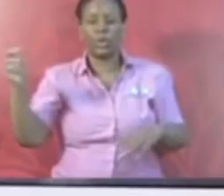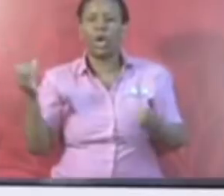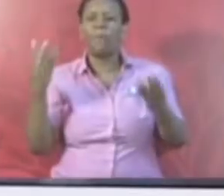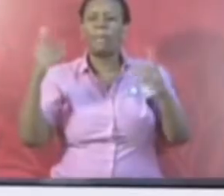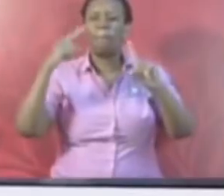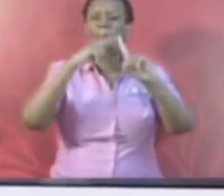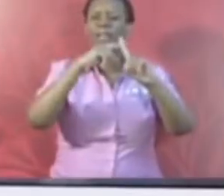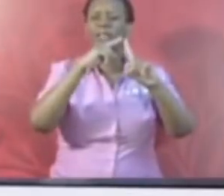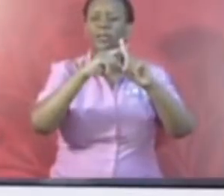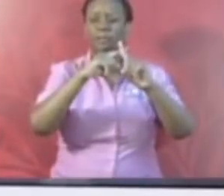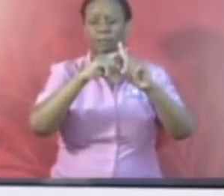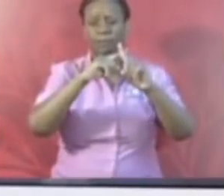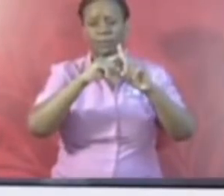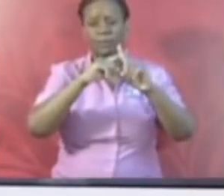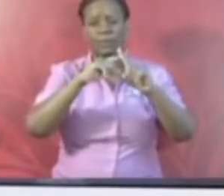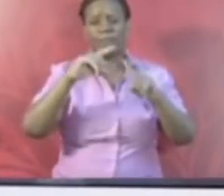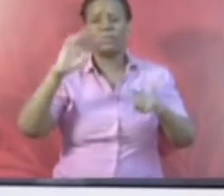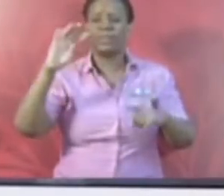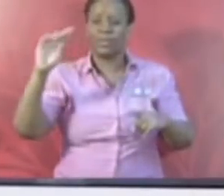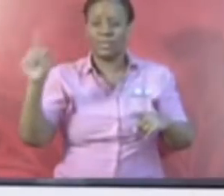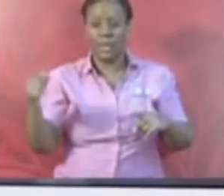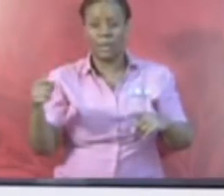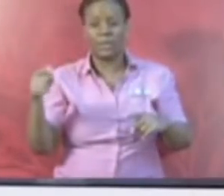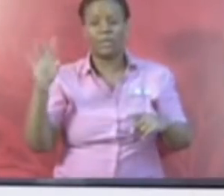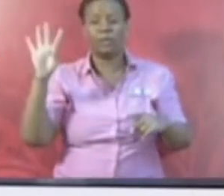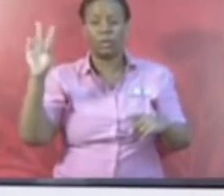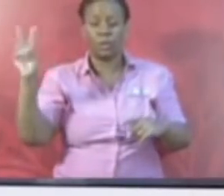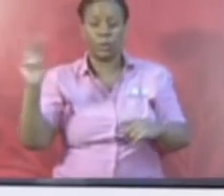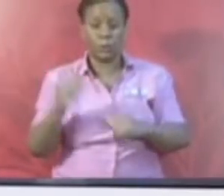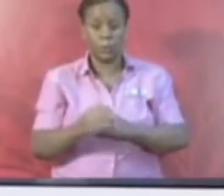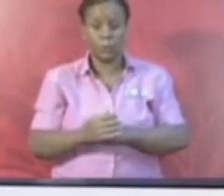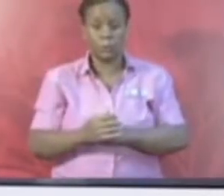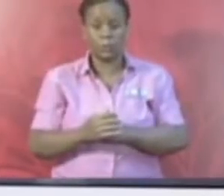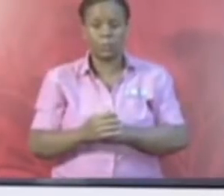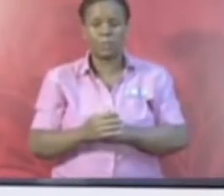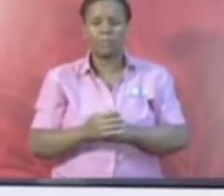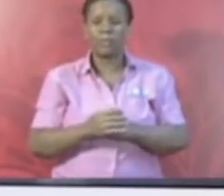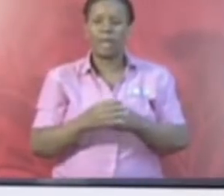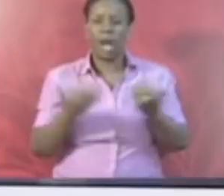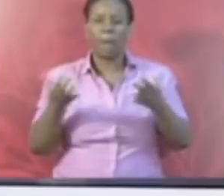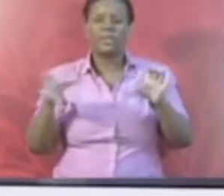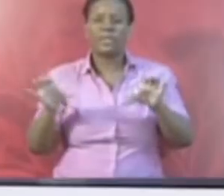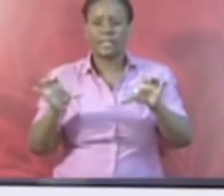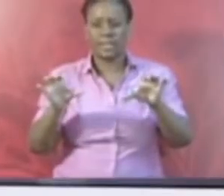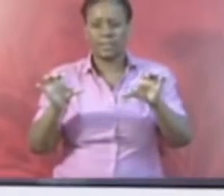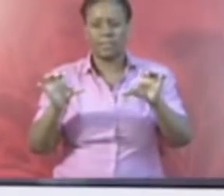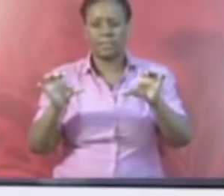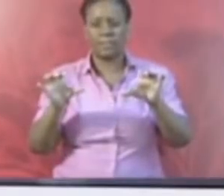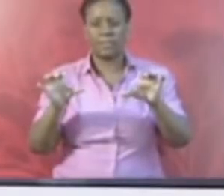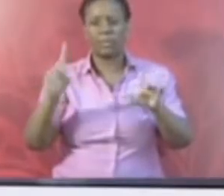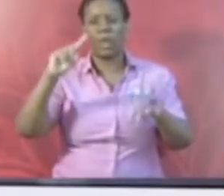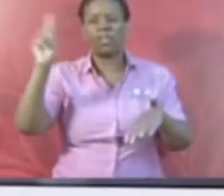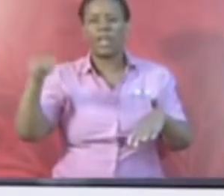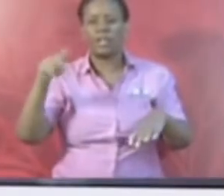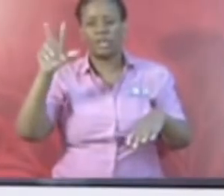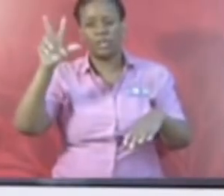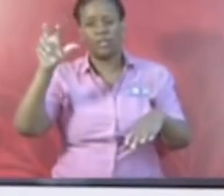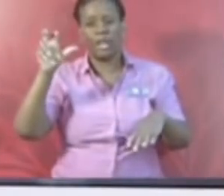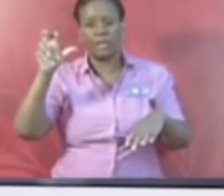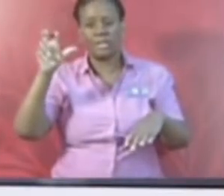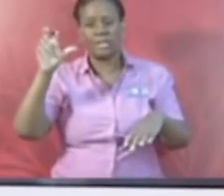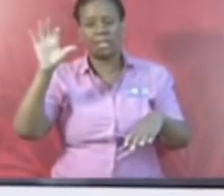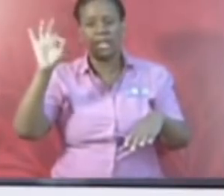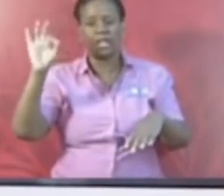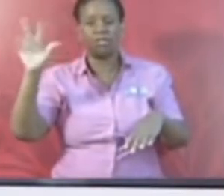at 2,142. Total number of active cases, 1,393. The number of deaths